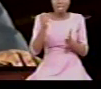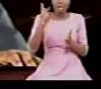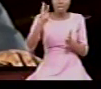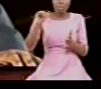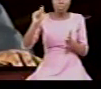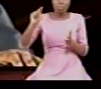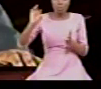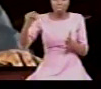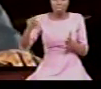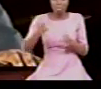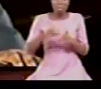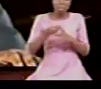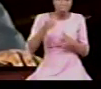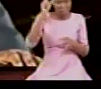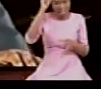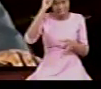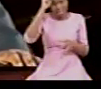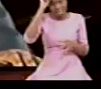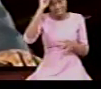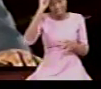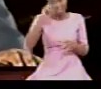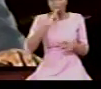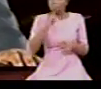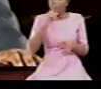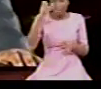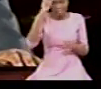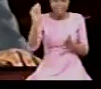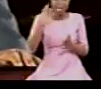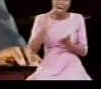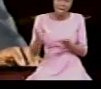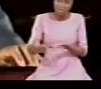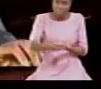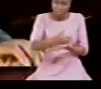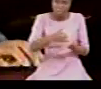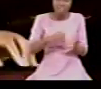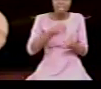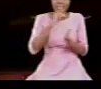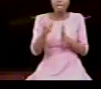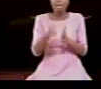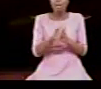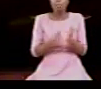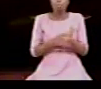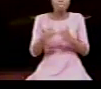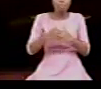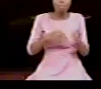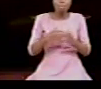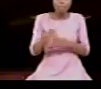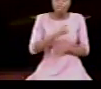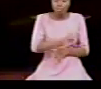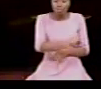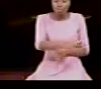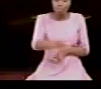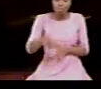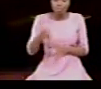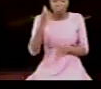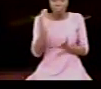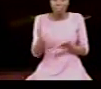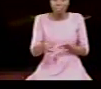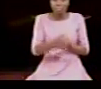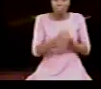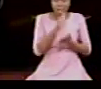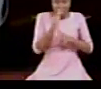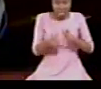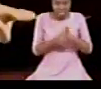or Satan. Not Satan. They're reaping. It's a law. Whatever you sow, you will reap. Secret